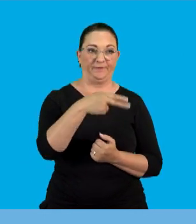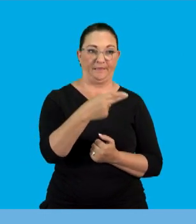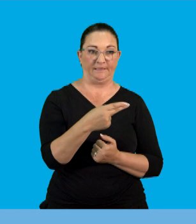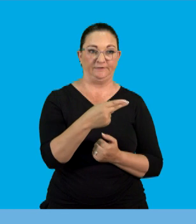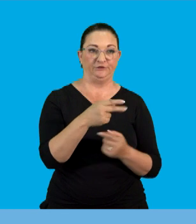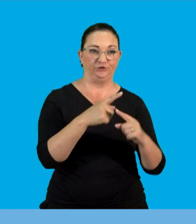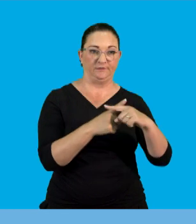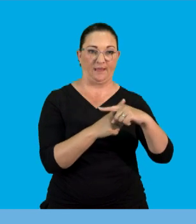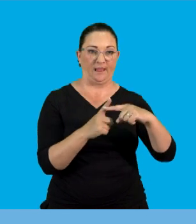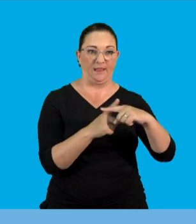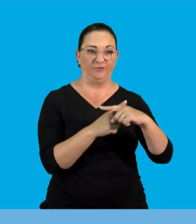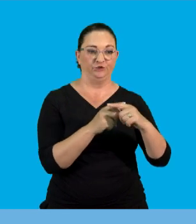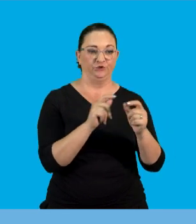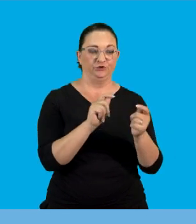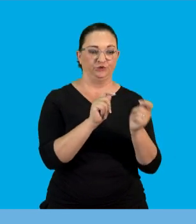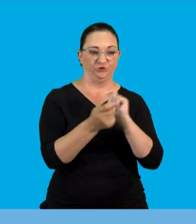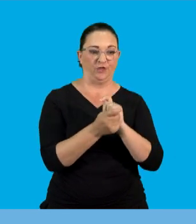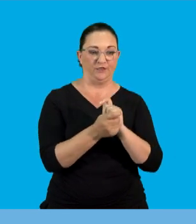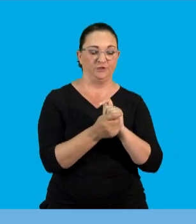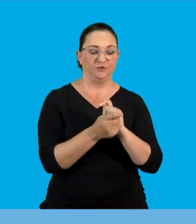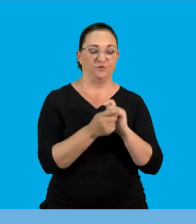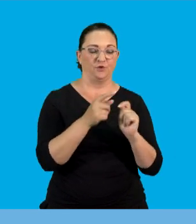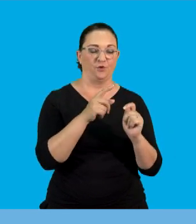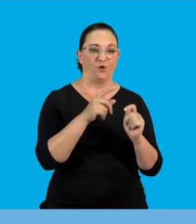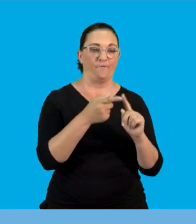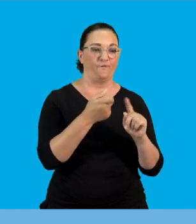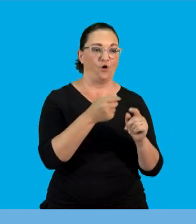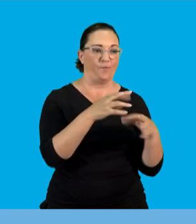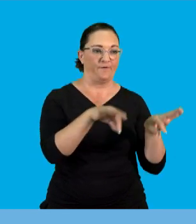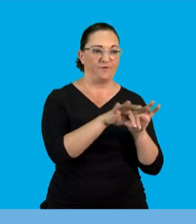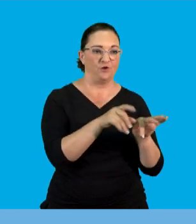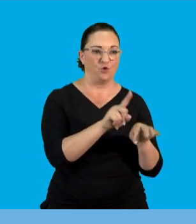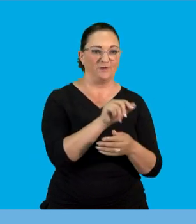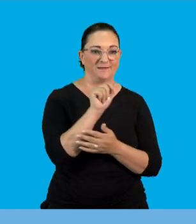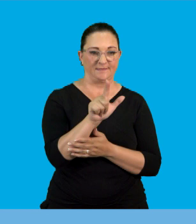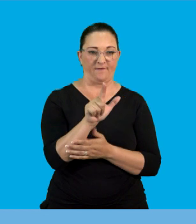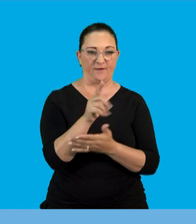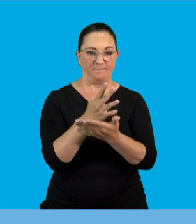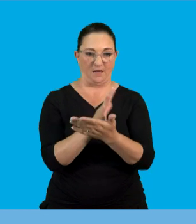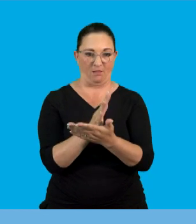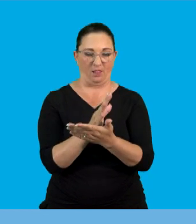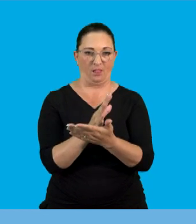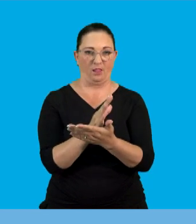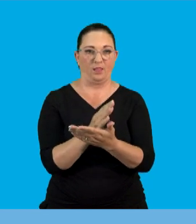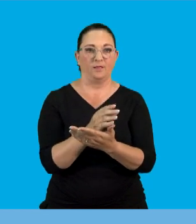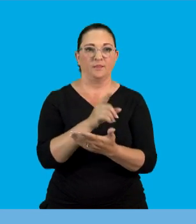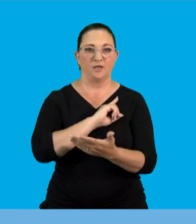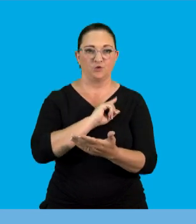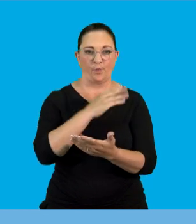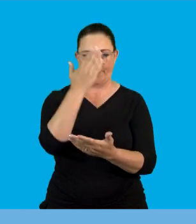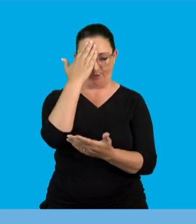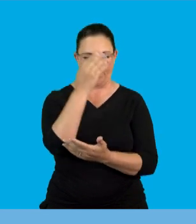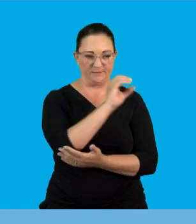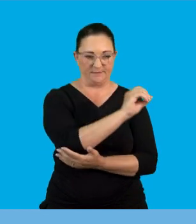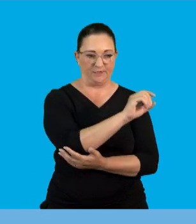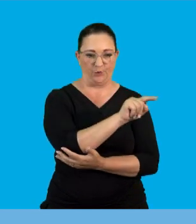pH scale ranges between the values of. So now we know that a pH scale has 7 in the center, there